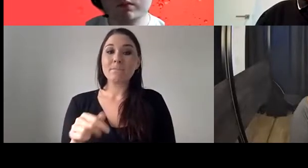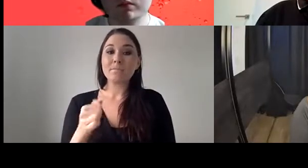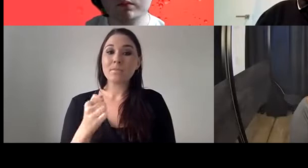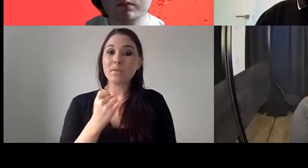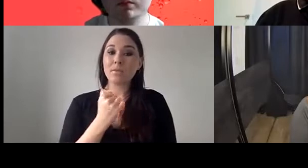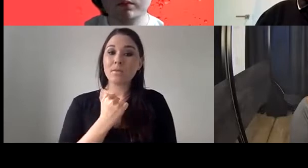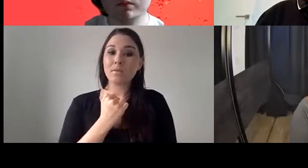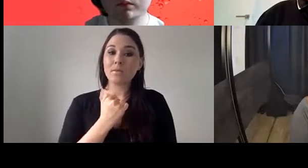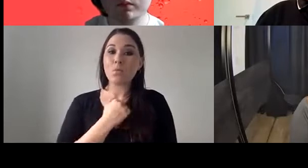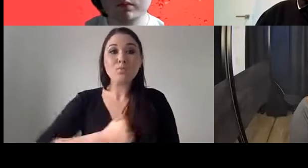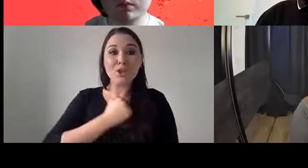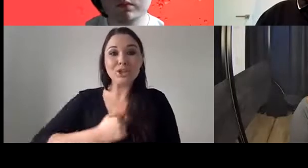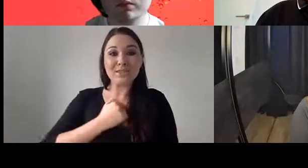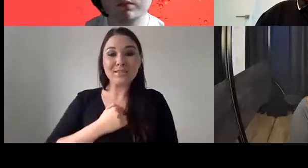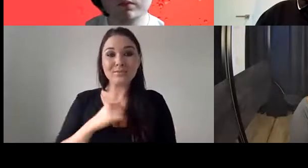apologies,